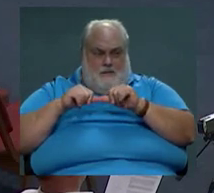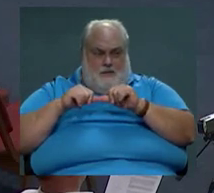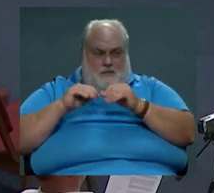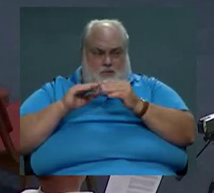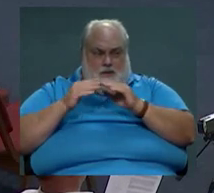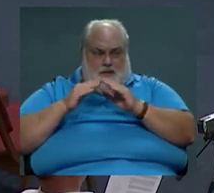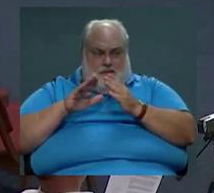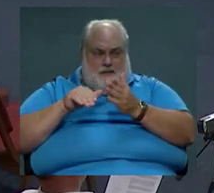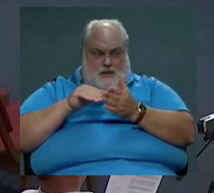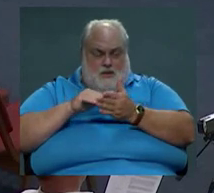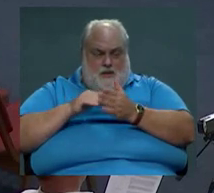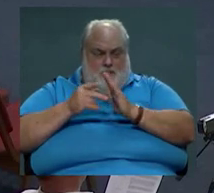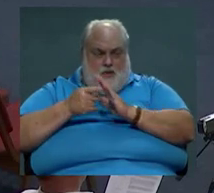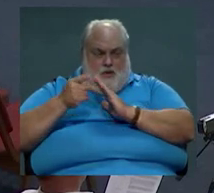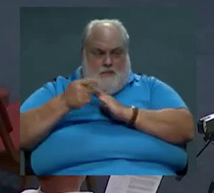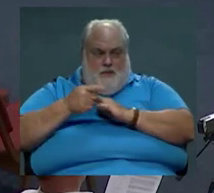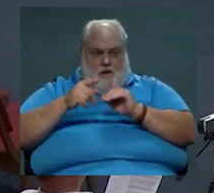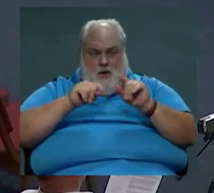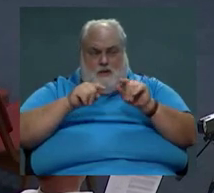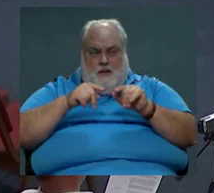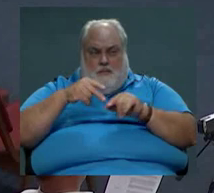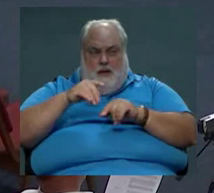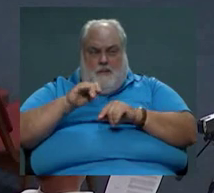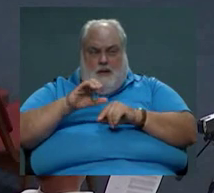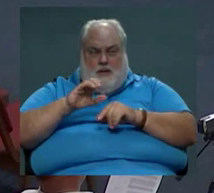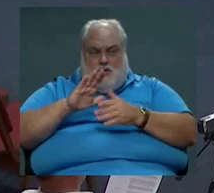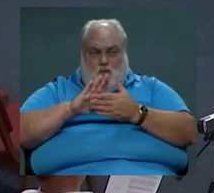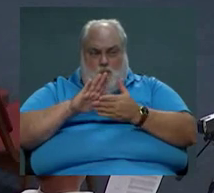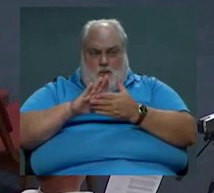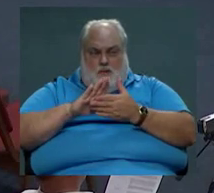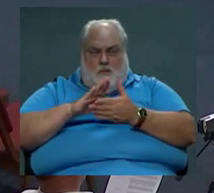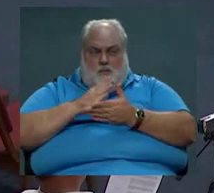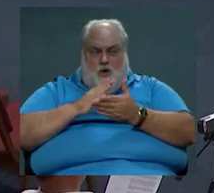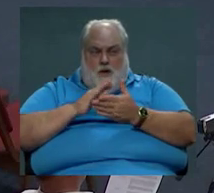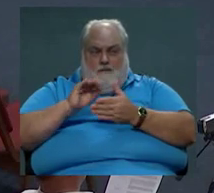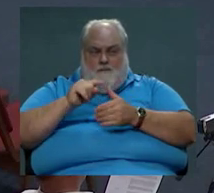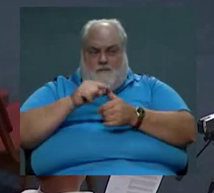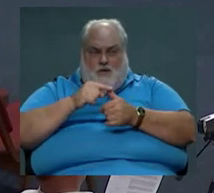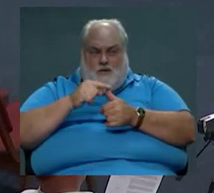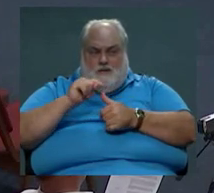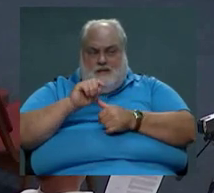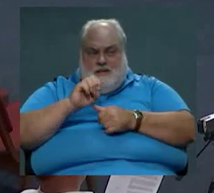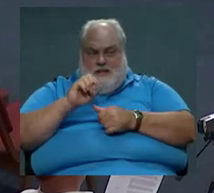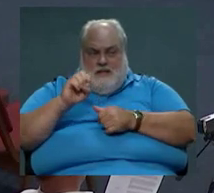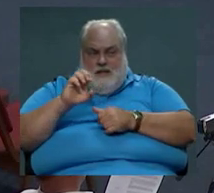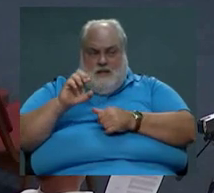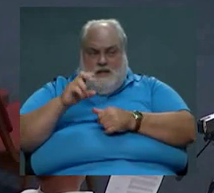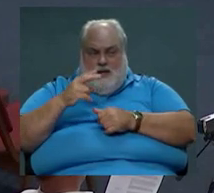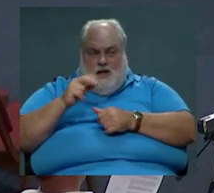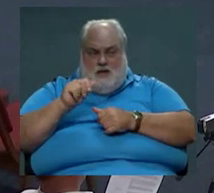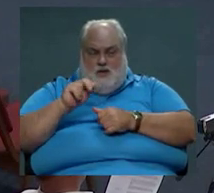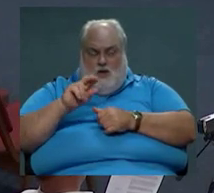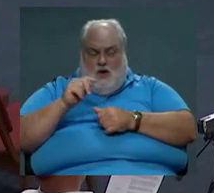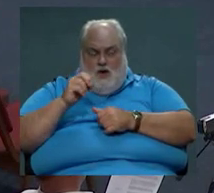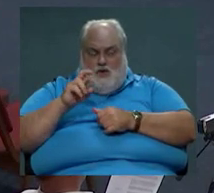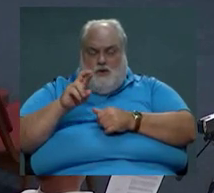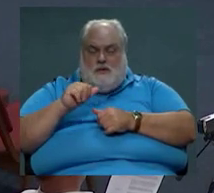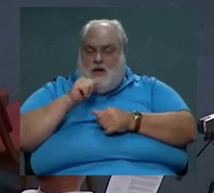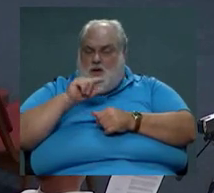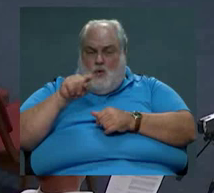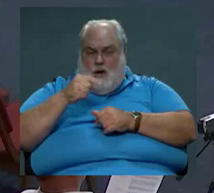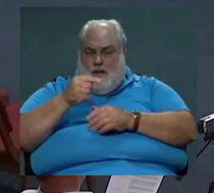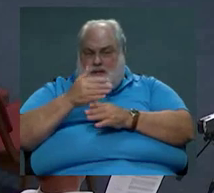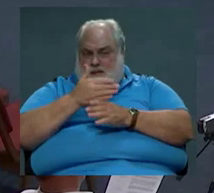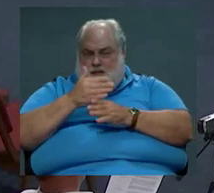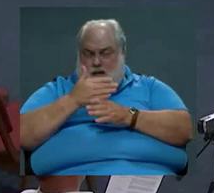community center to do some programming. They go out into the public schools. It's part of the First Tee's charter is to spread not only the